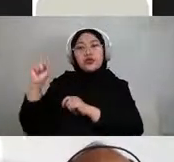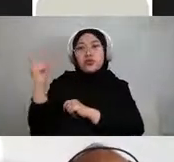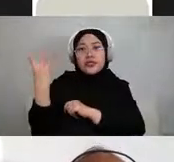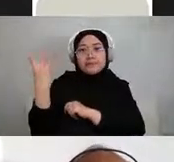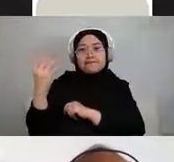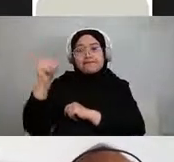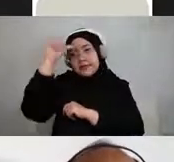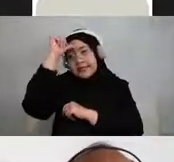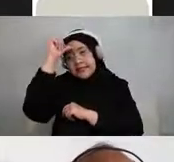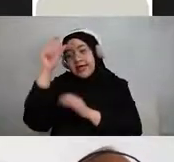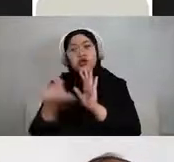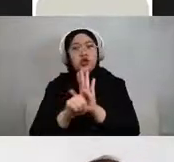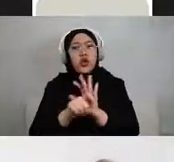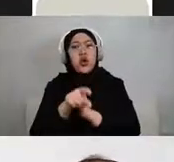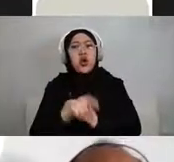extreme